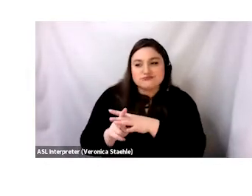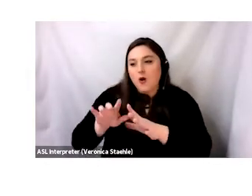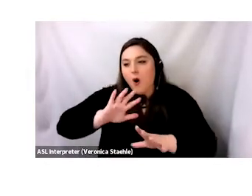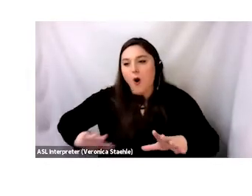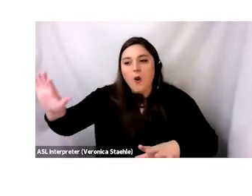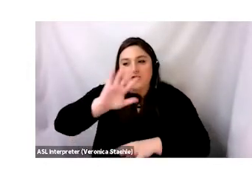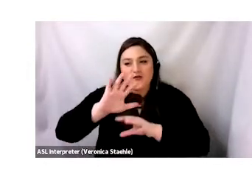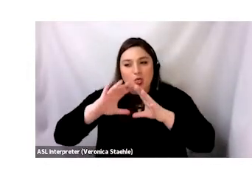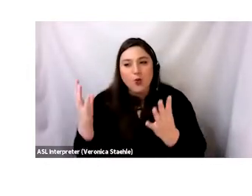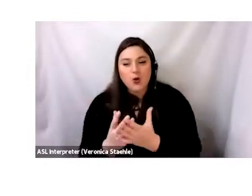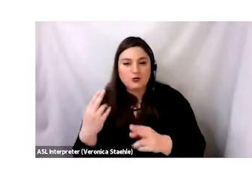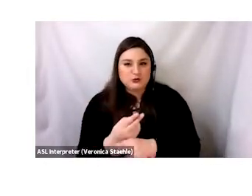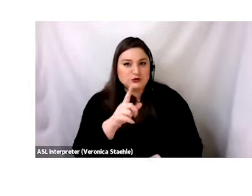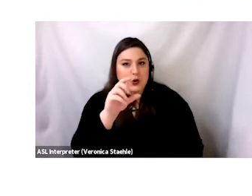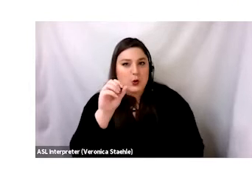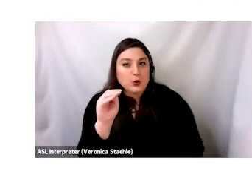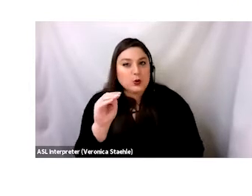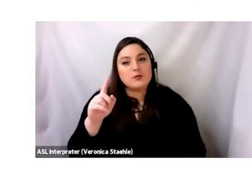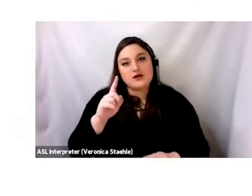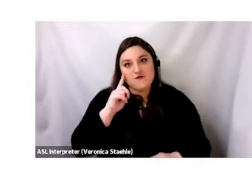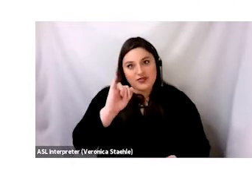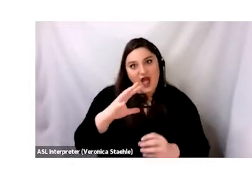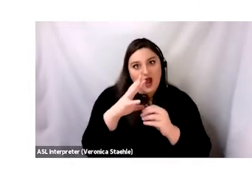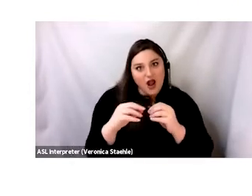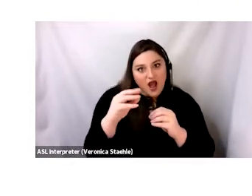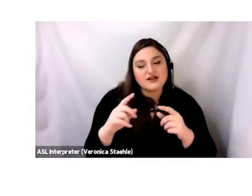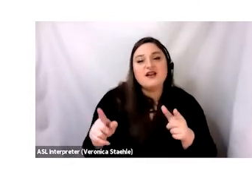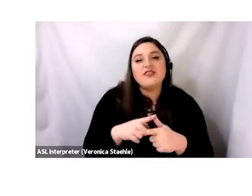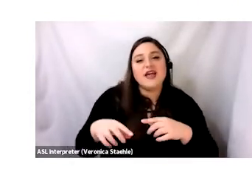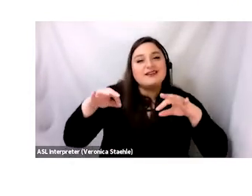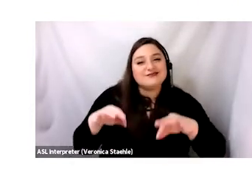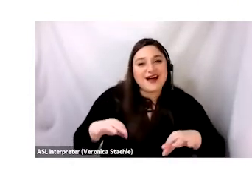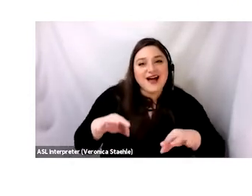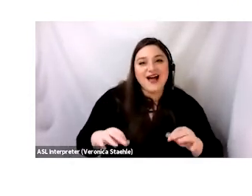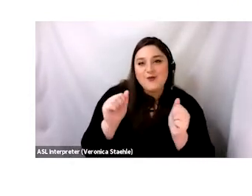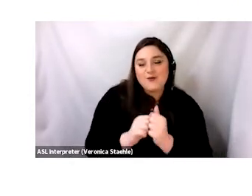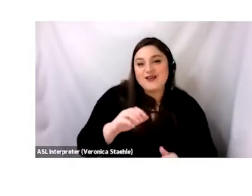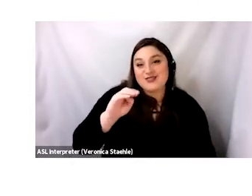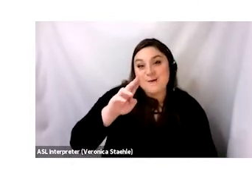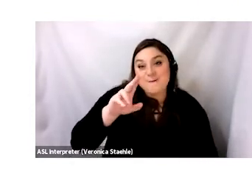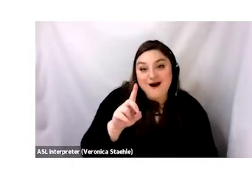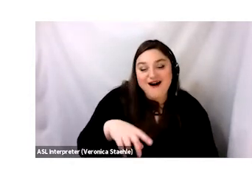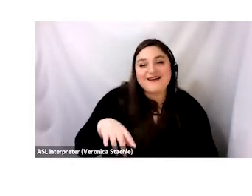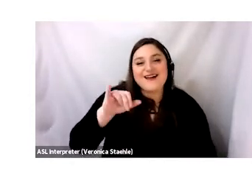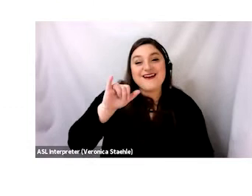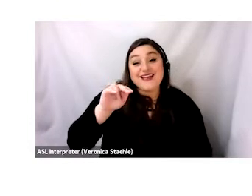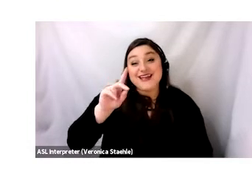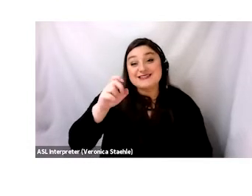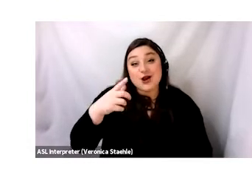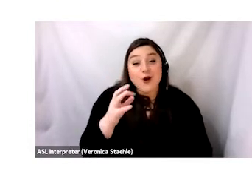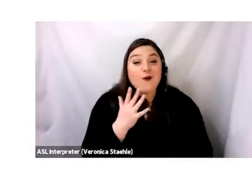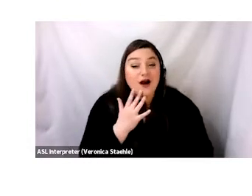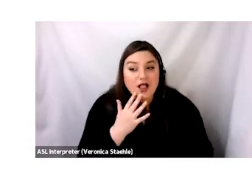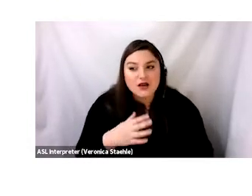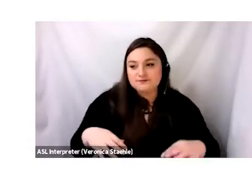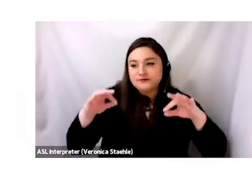looms to weave the cotton, and it was dyed with fermented mud and indigo, and then other plants. And this was the case